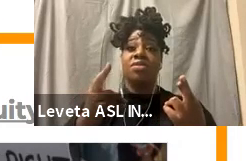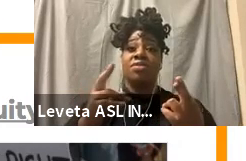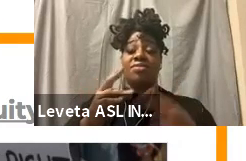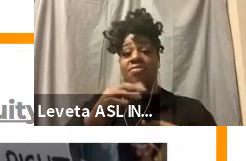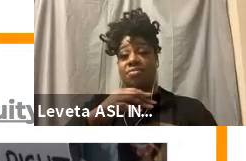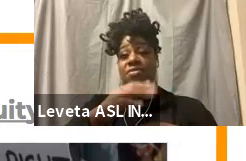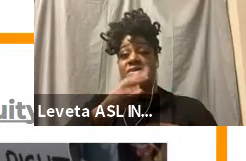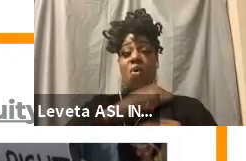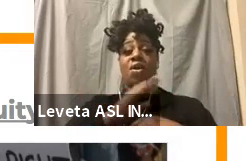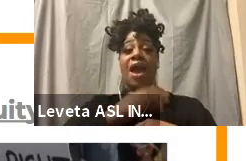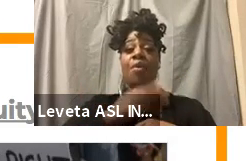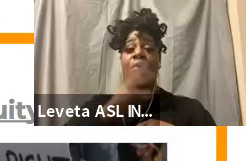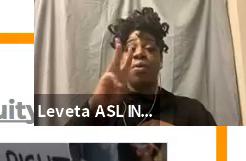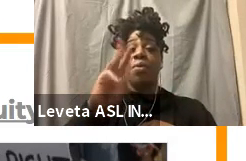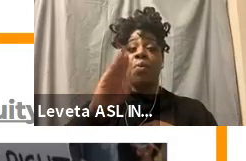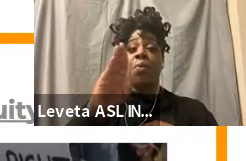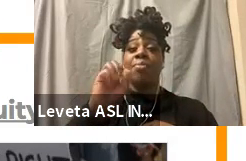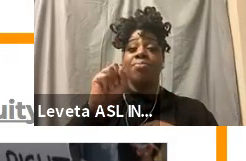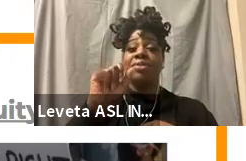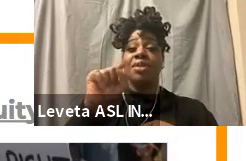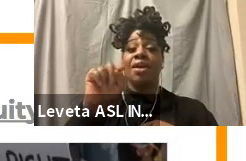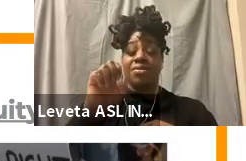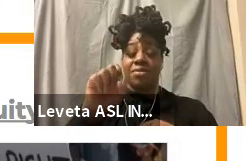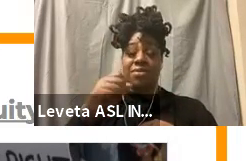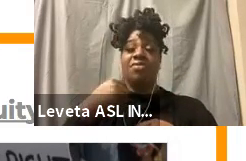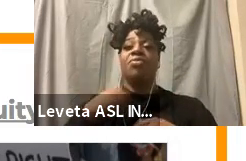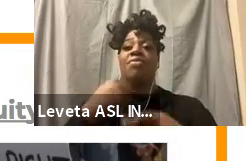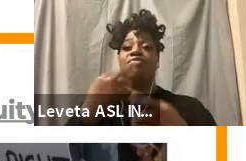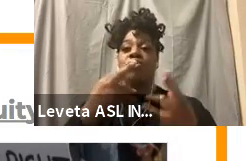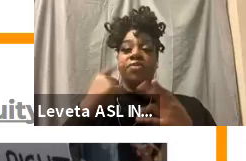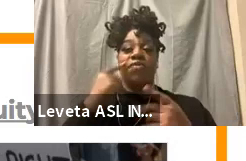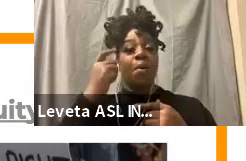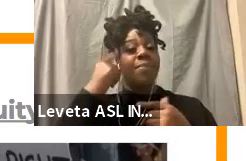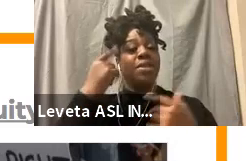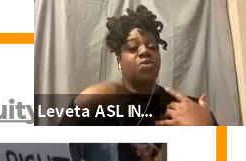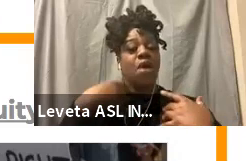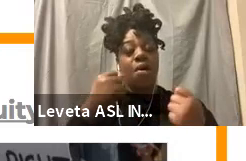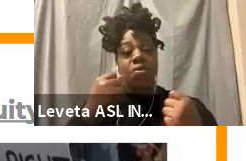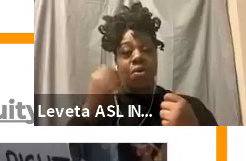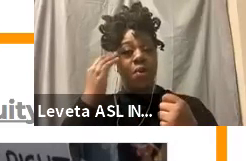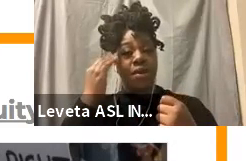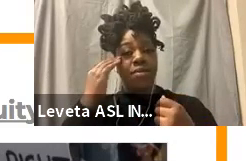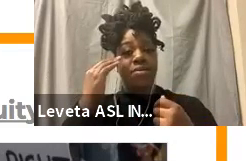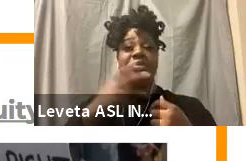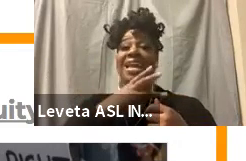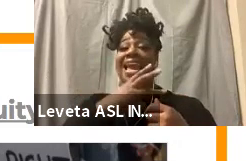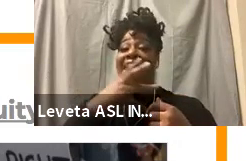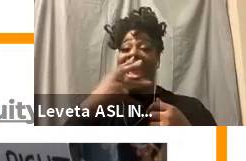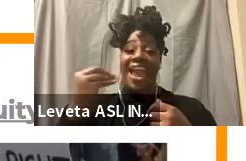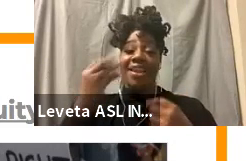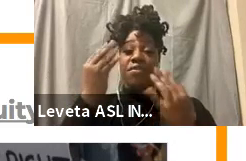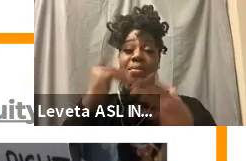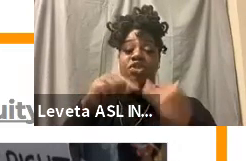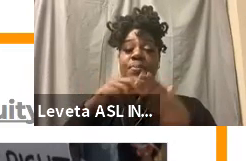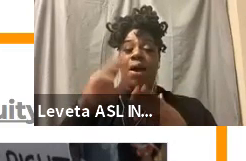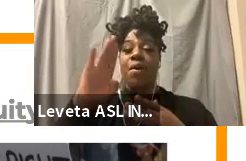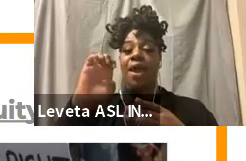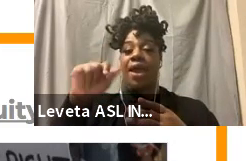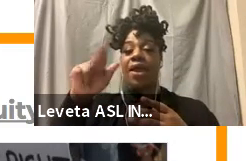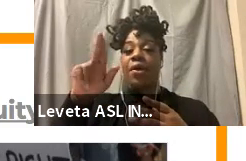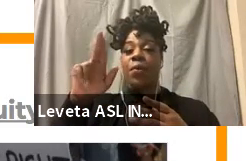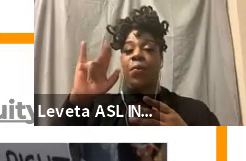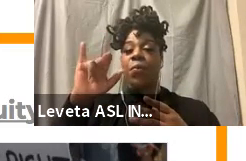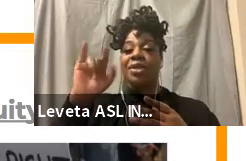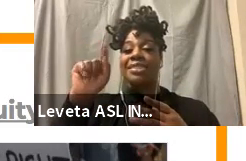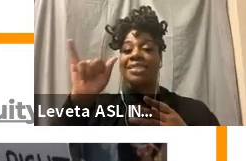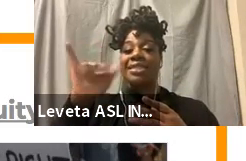available in terms of mental health resources and additional information about equity and race. So please feel free to